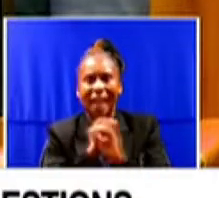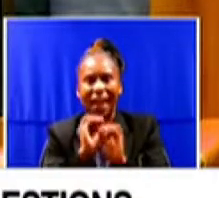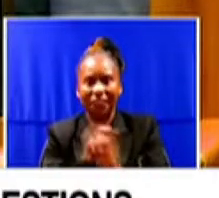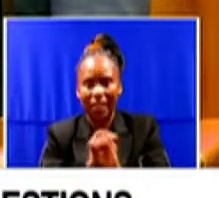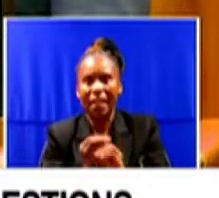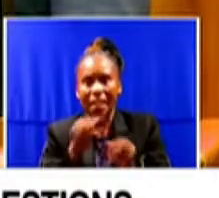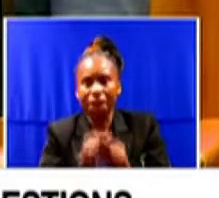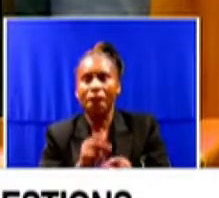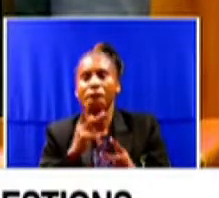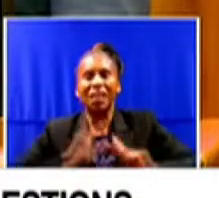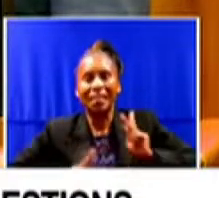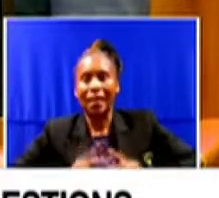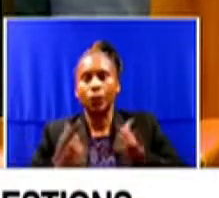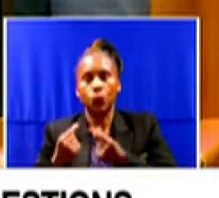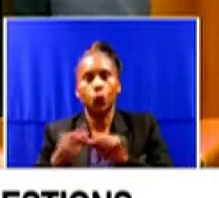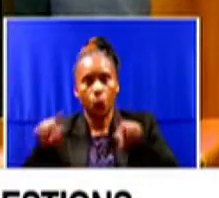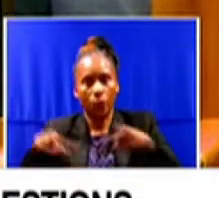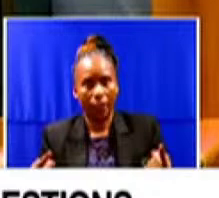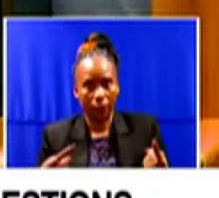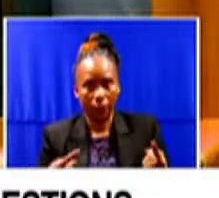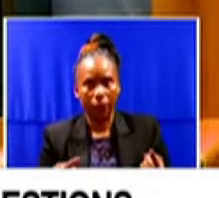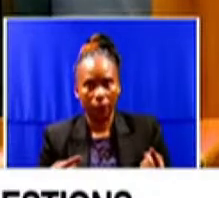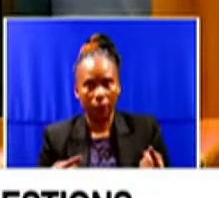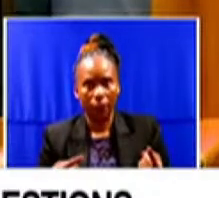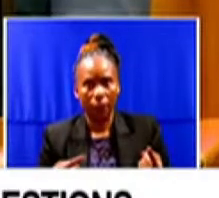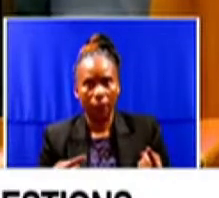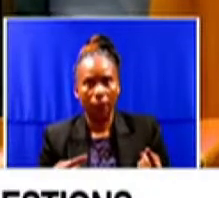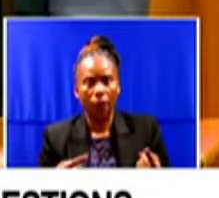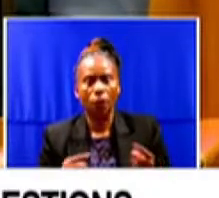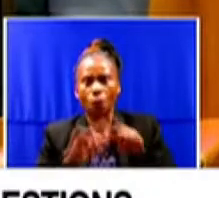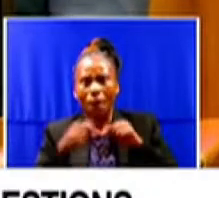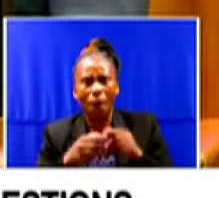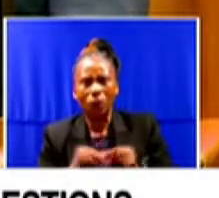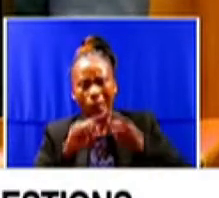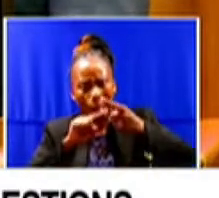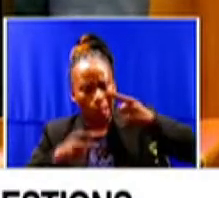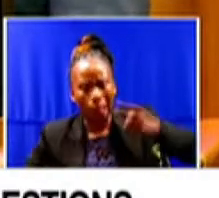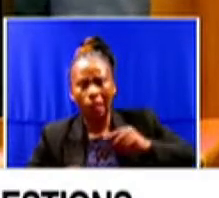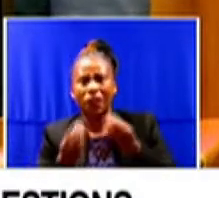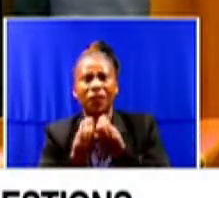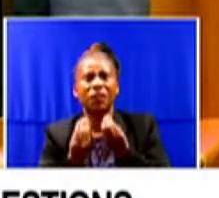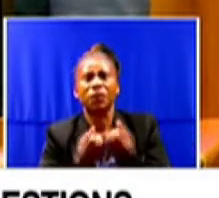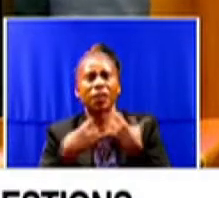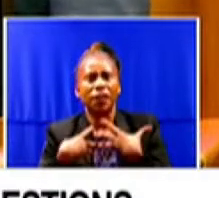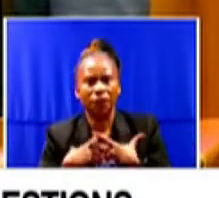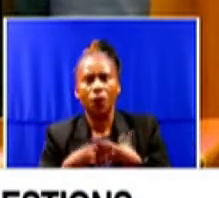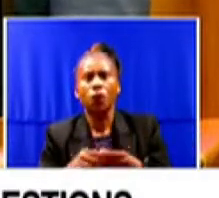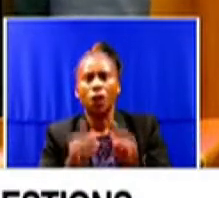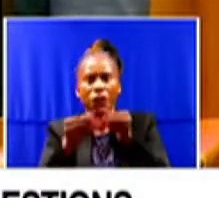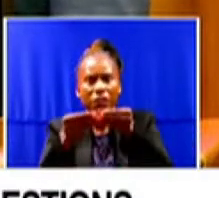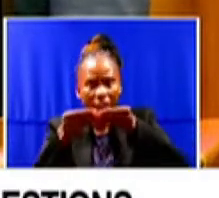physically do it. Now, you've just announced, to much fanfare and clapping from your benches, that we'll be receiving